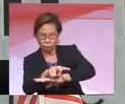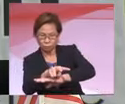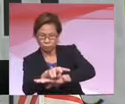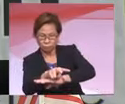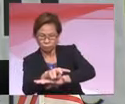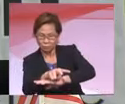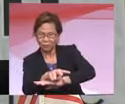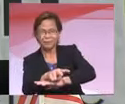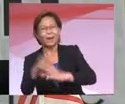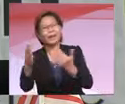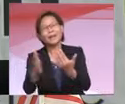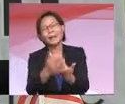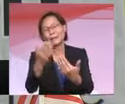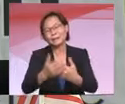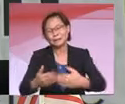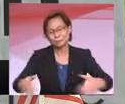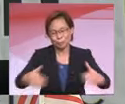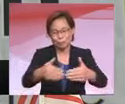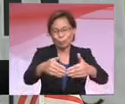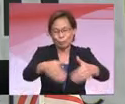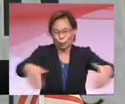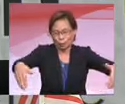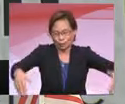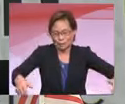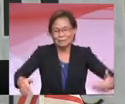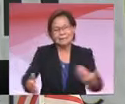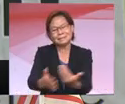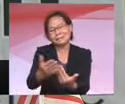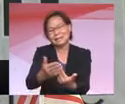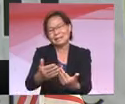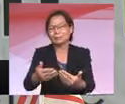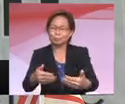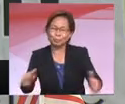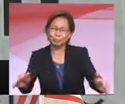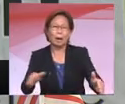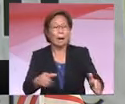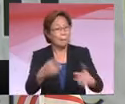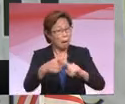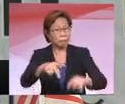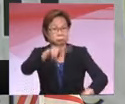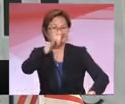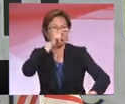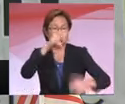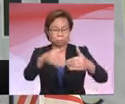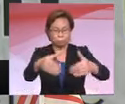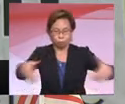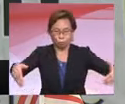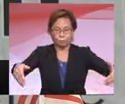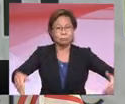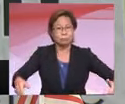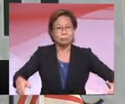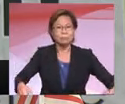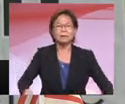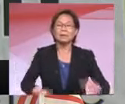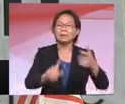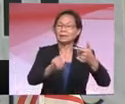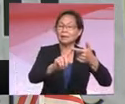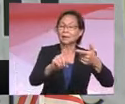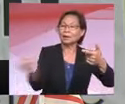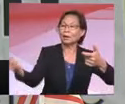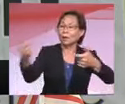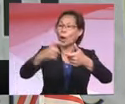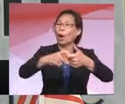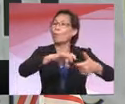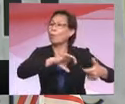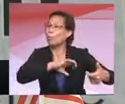going to ease our border but tighten our border further. So that's one. Second, as I said, the case is related, is a